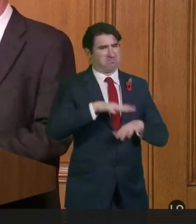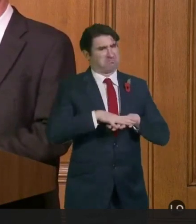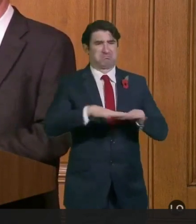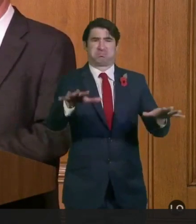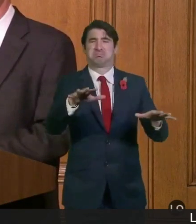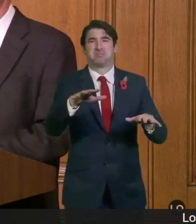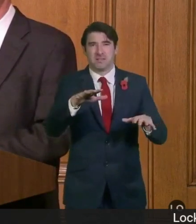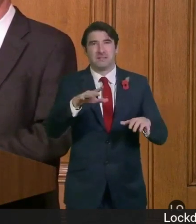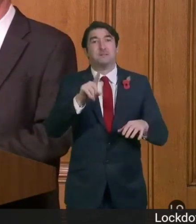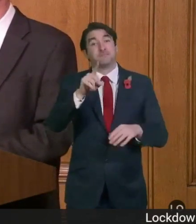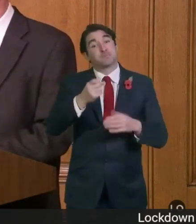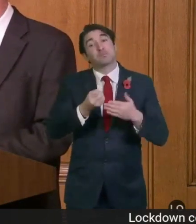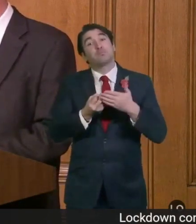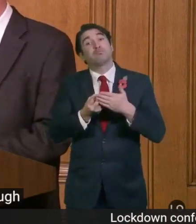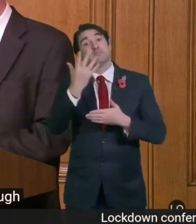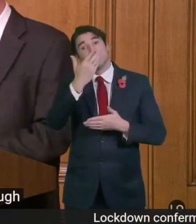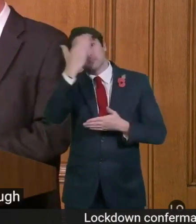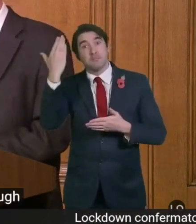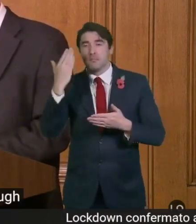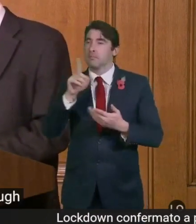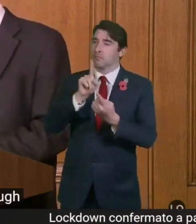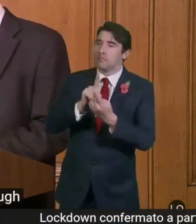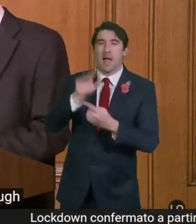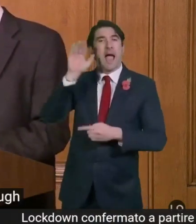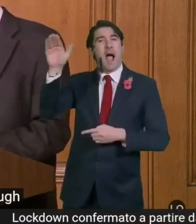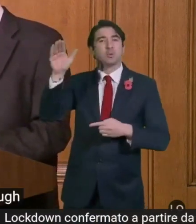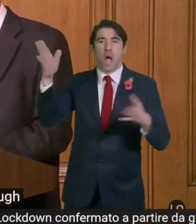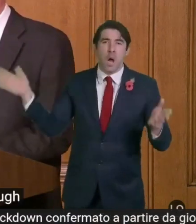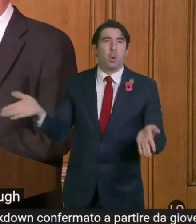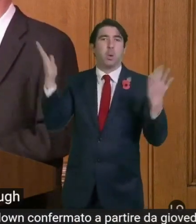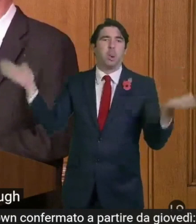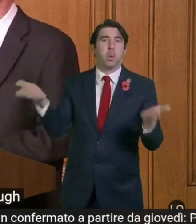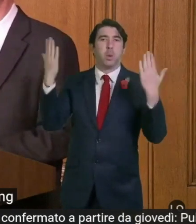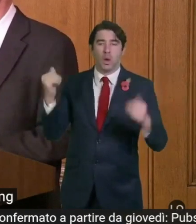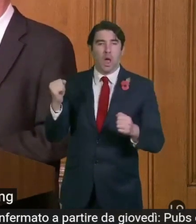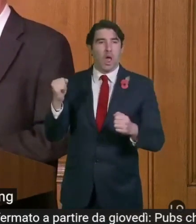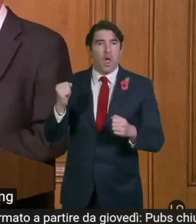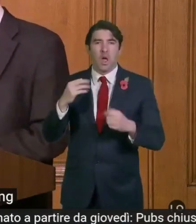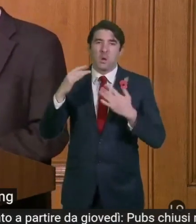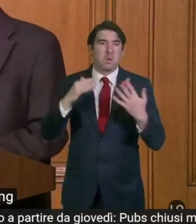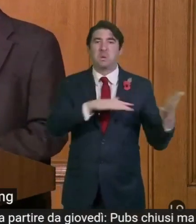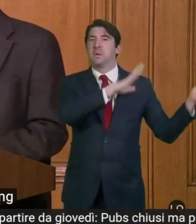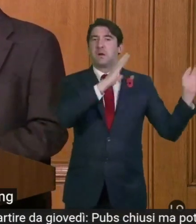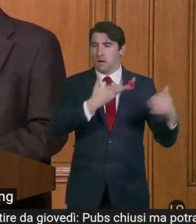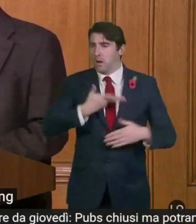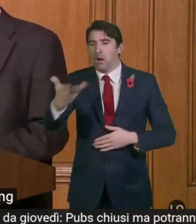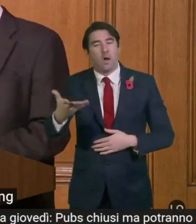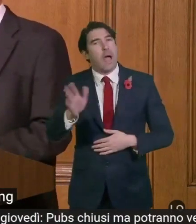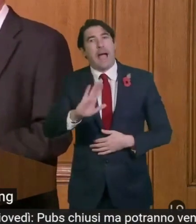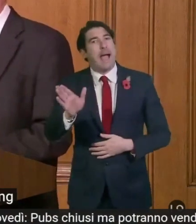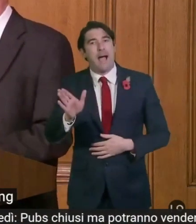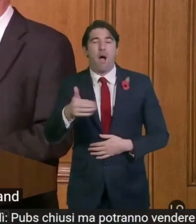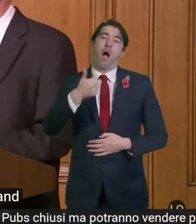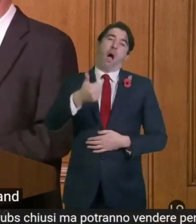advantage when we come through to the spring, for lots of reasons, people behaving differently because they're outdoors more, open windows and so on, and